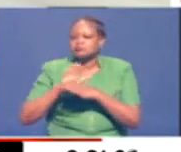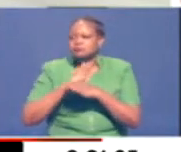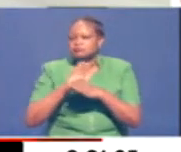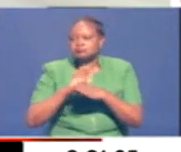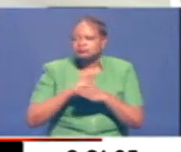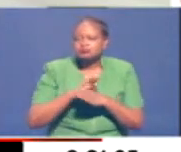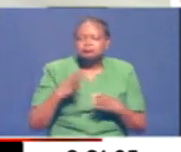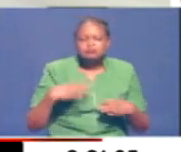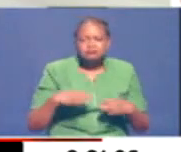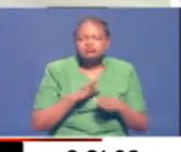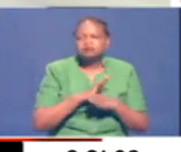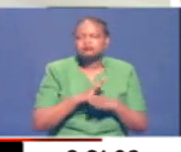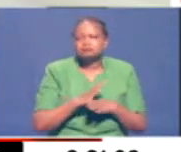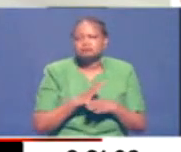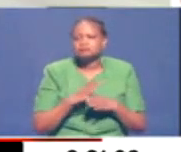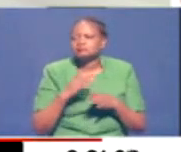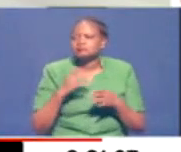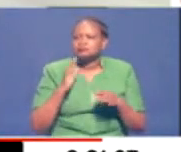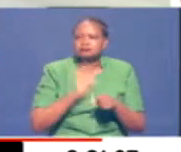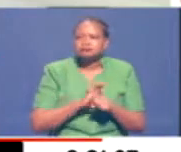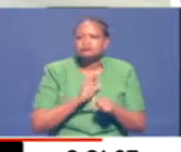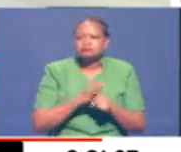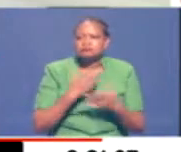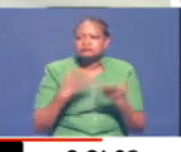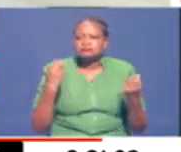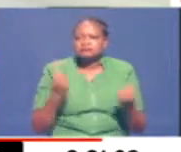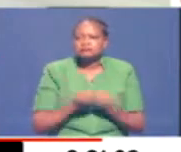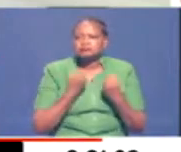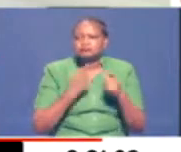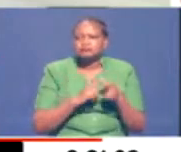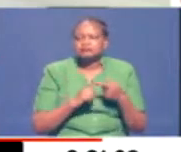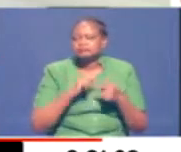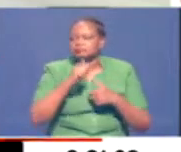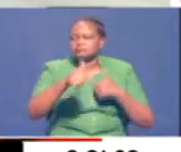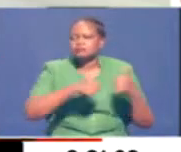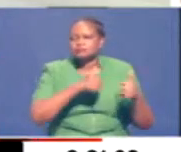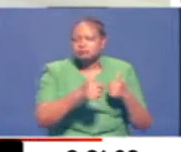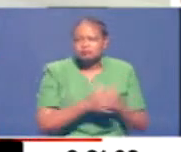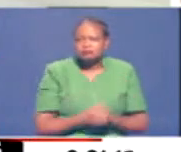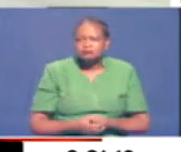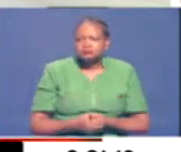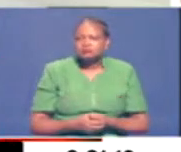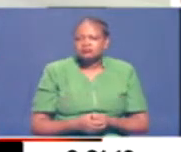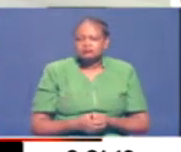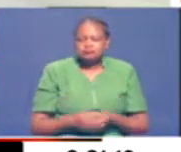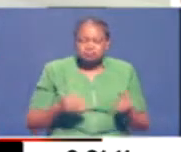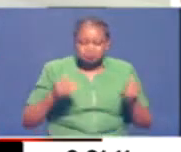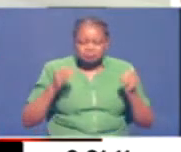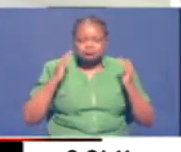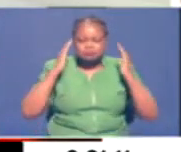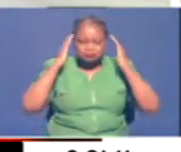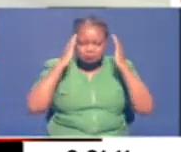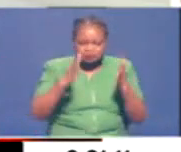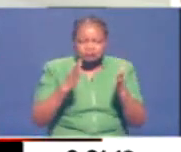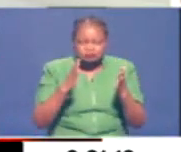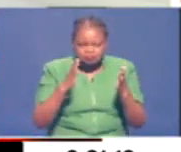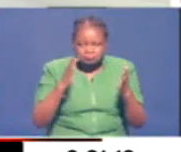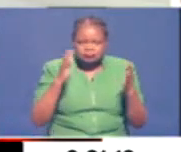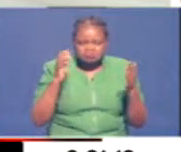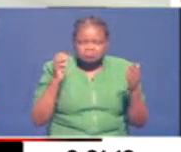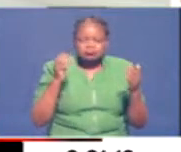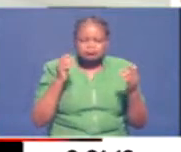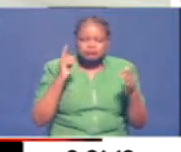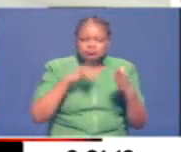that was happening, and of course there are those who were paying attention to the happenings at the Court of Appeal.